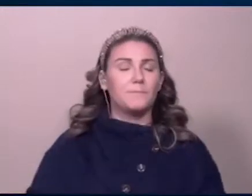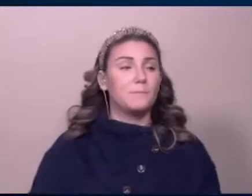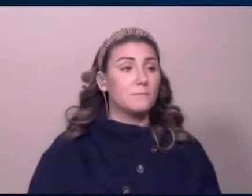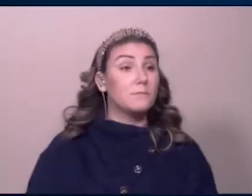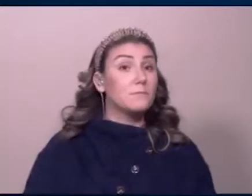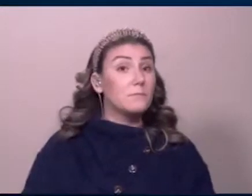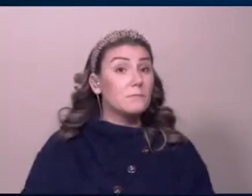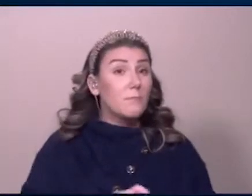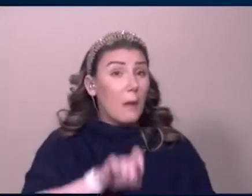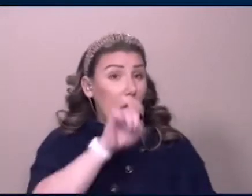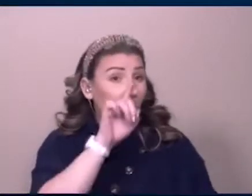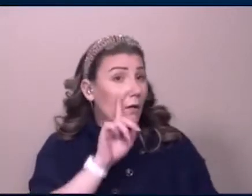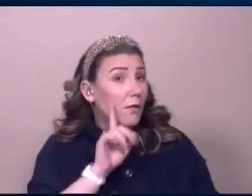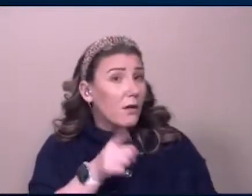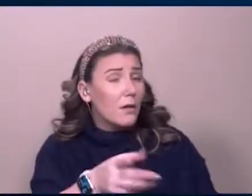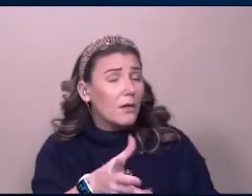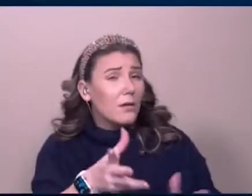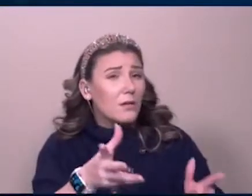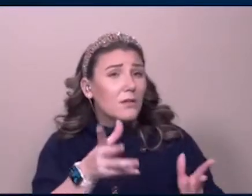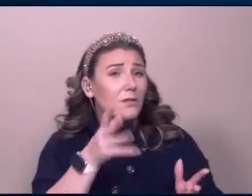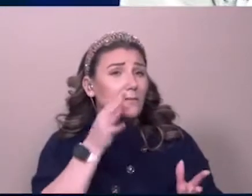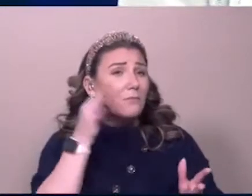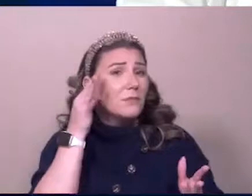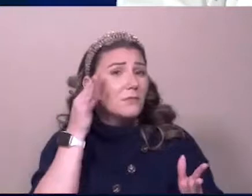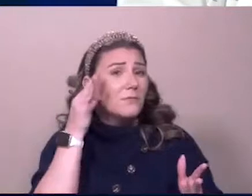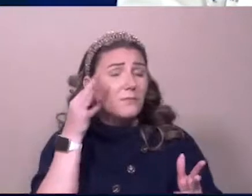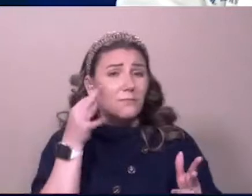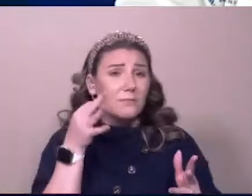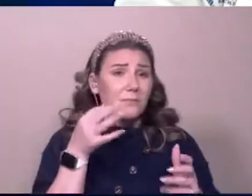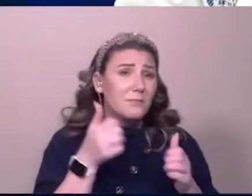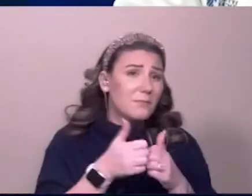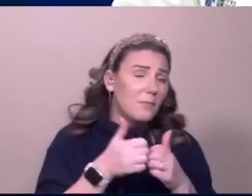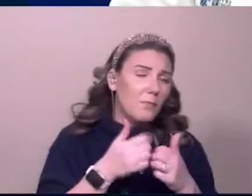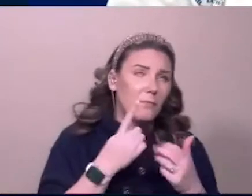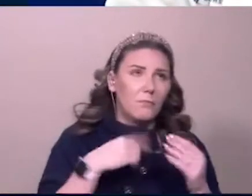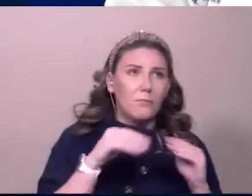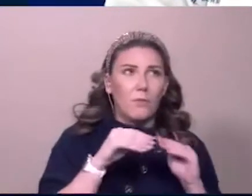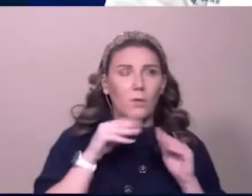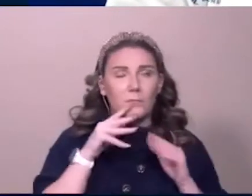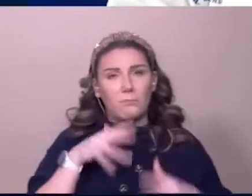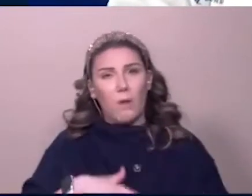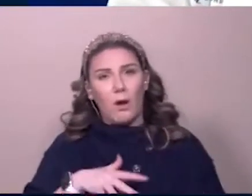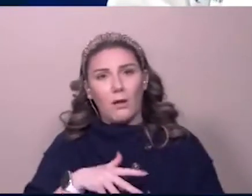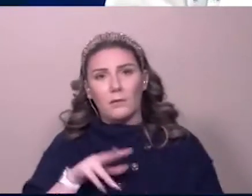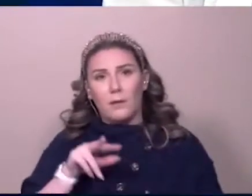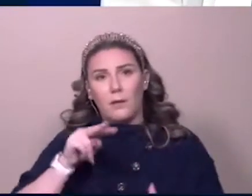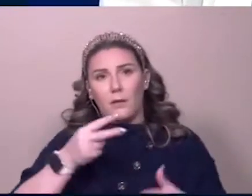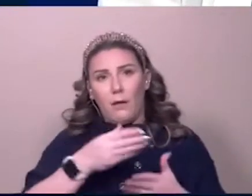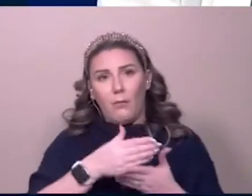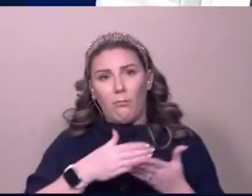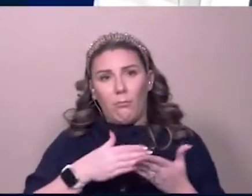Hawkeye, Chiefs game, it was a little depressing in that second half. Yeah. Maybe it was more than a little depressing. But, I